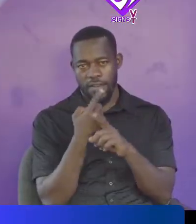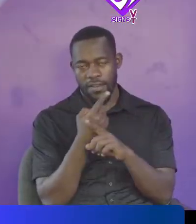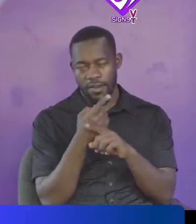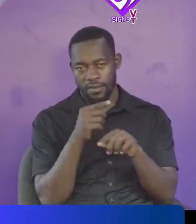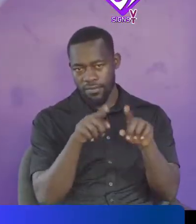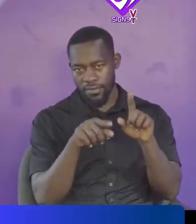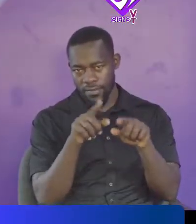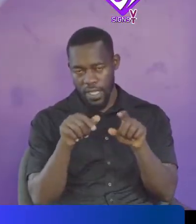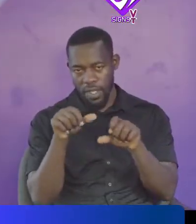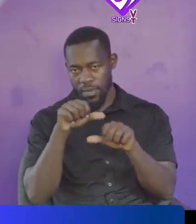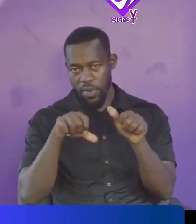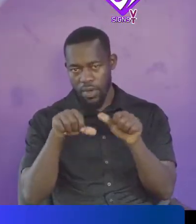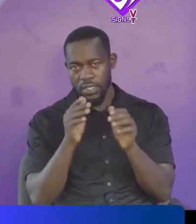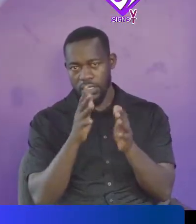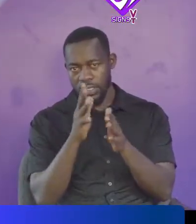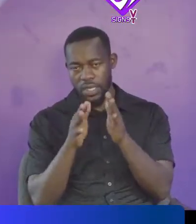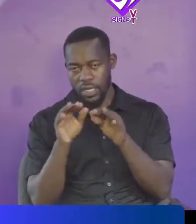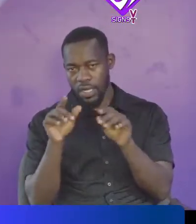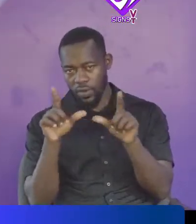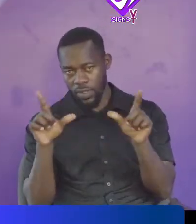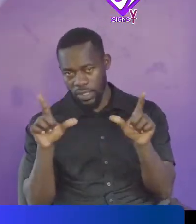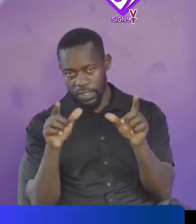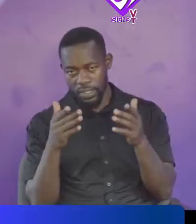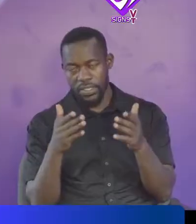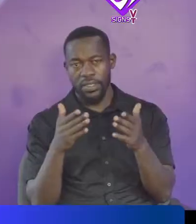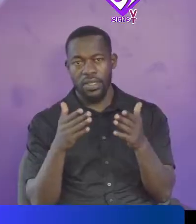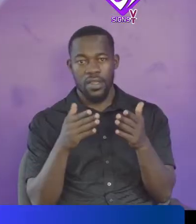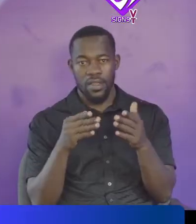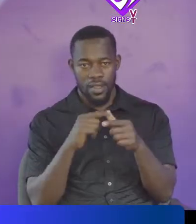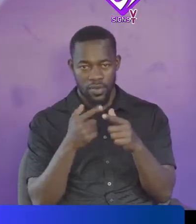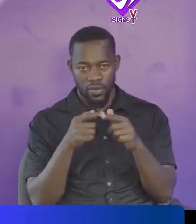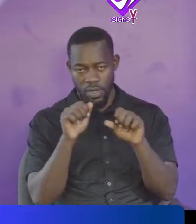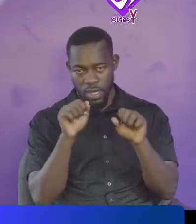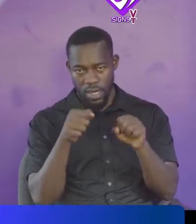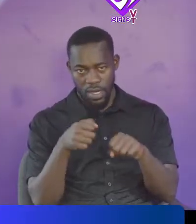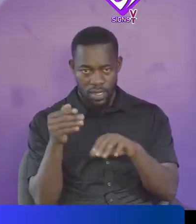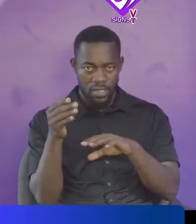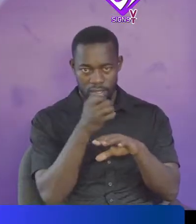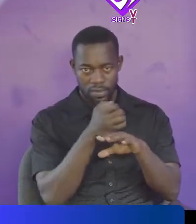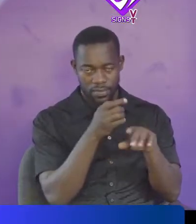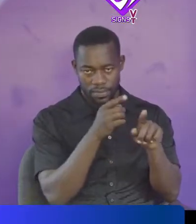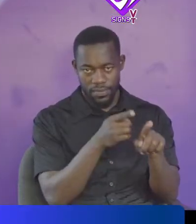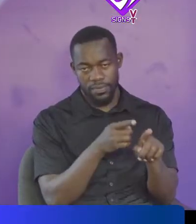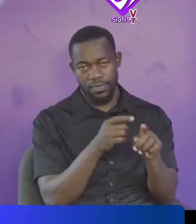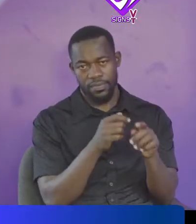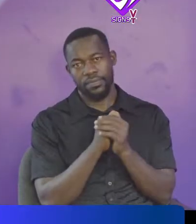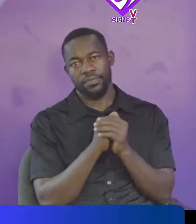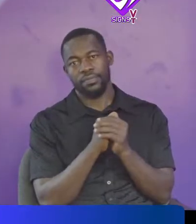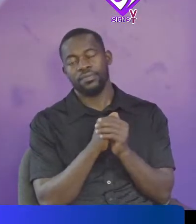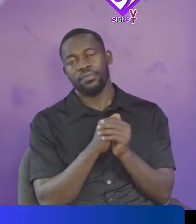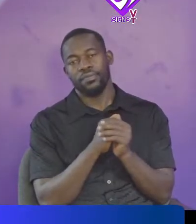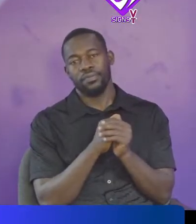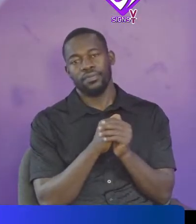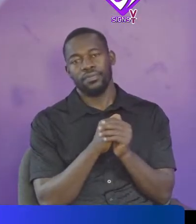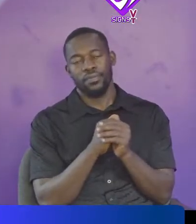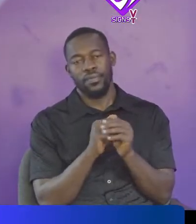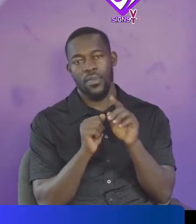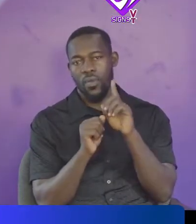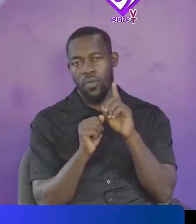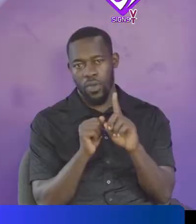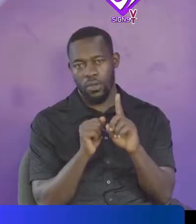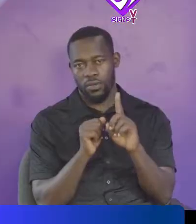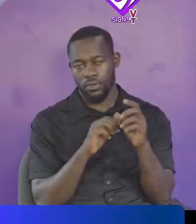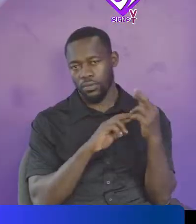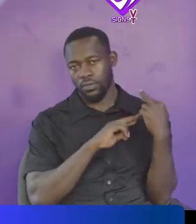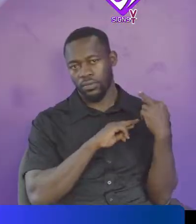of sign language to be also archived at the National Archives? Exactly. Like one of our mandates from